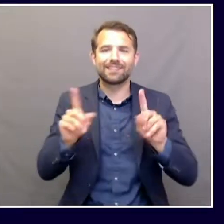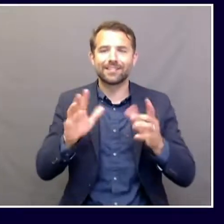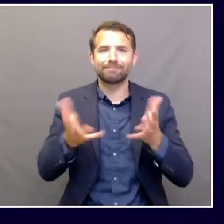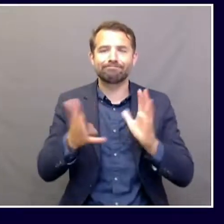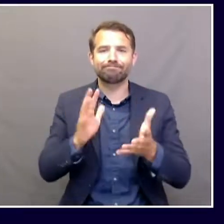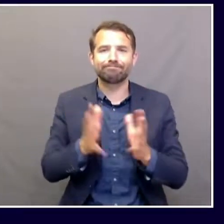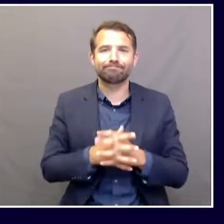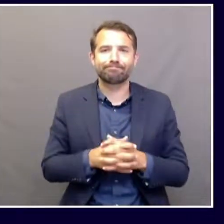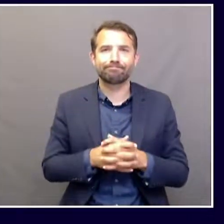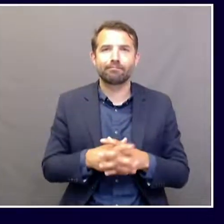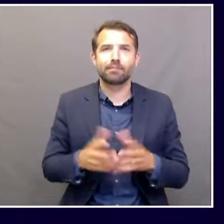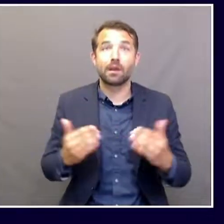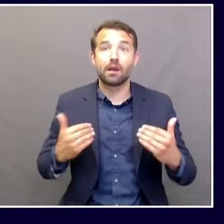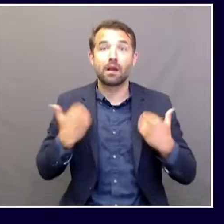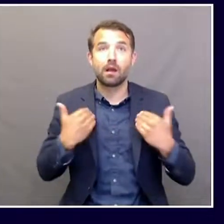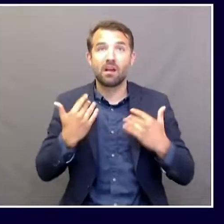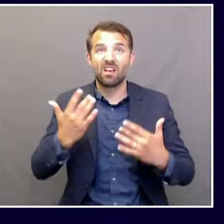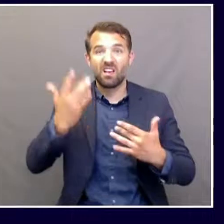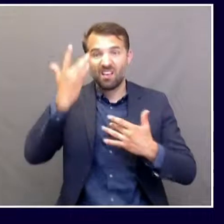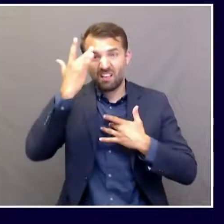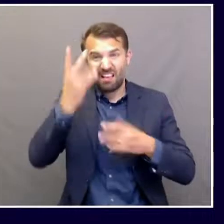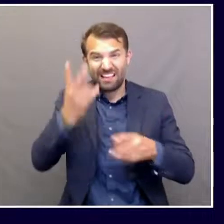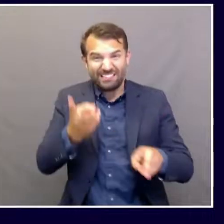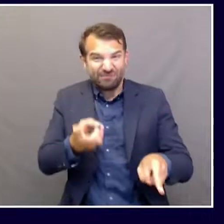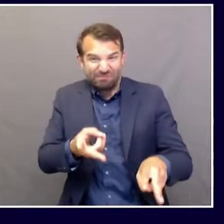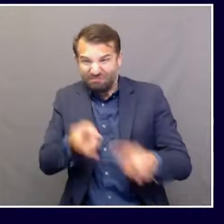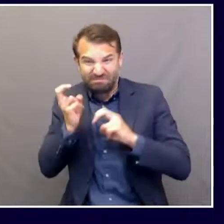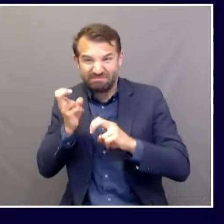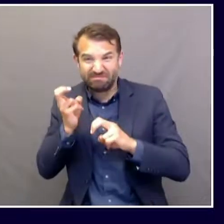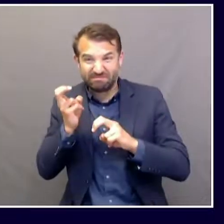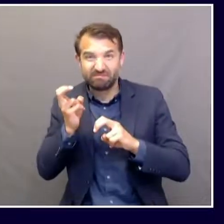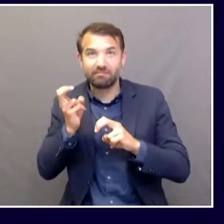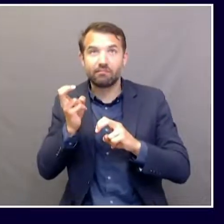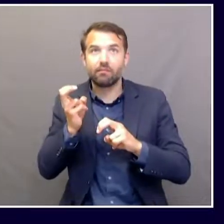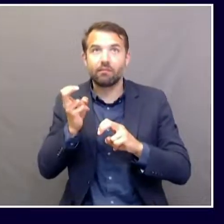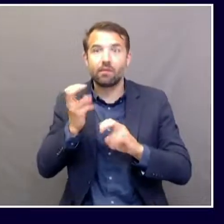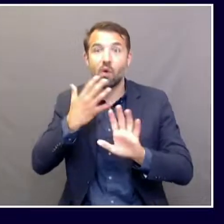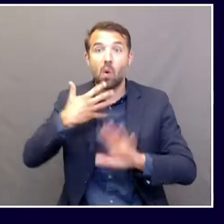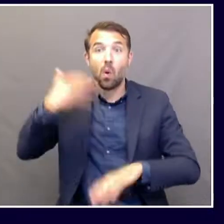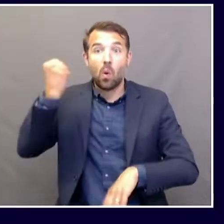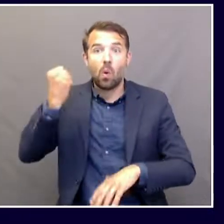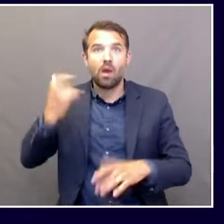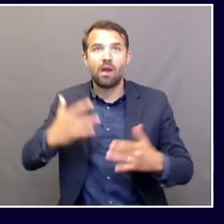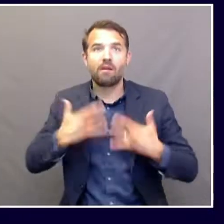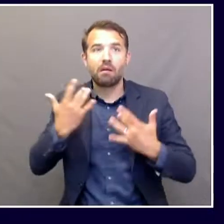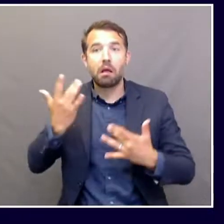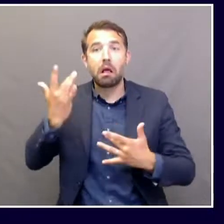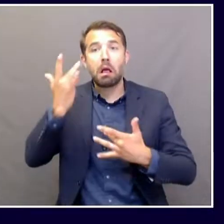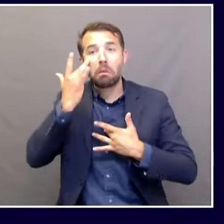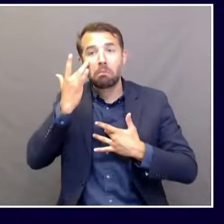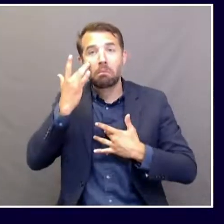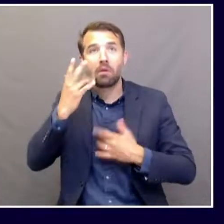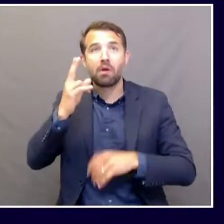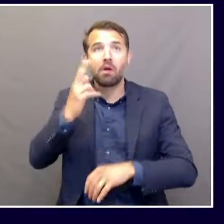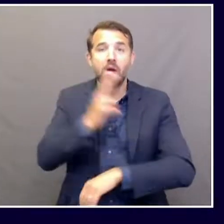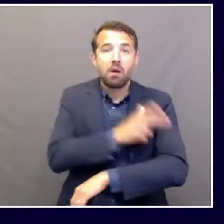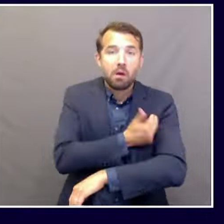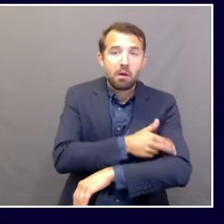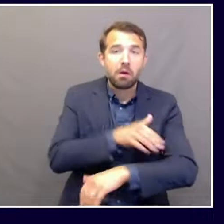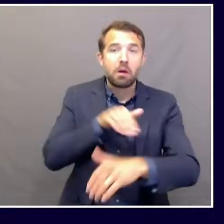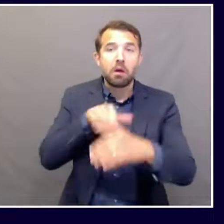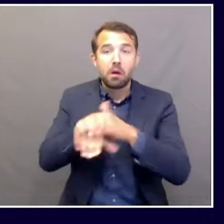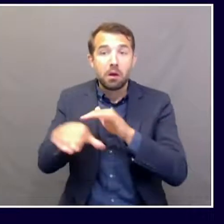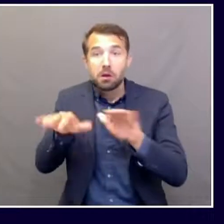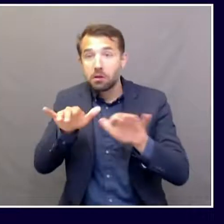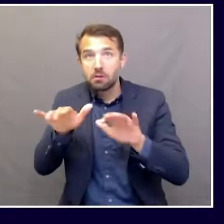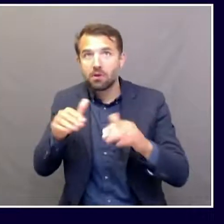They're quite sick. The severity of illness of younger people when they're hospitalized is it's